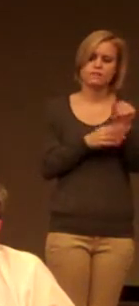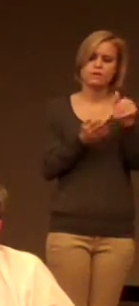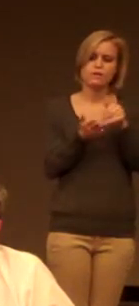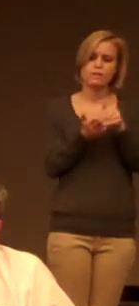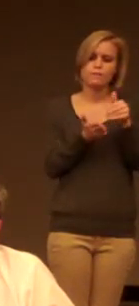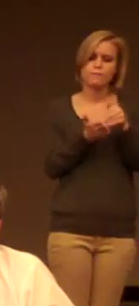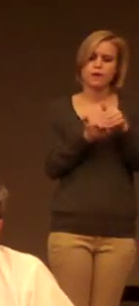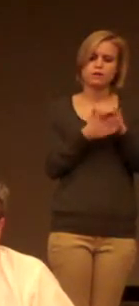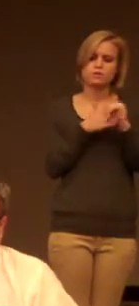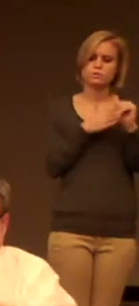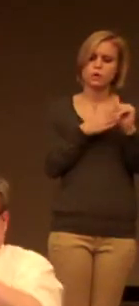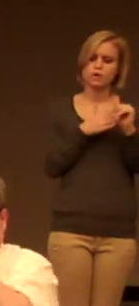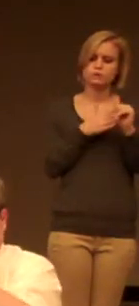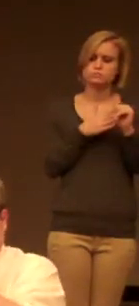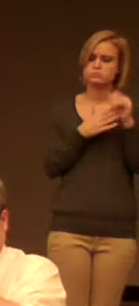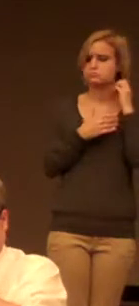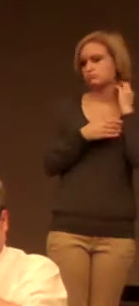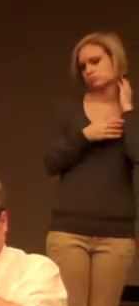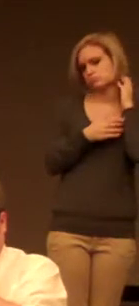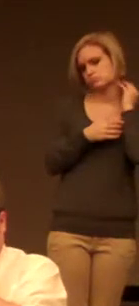million.